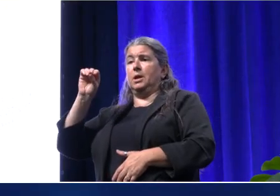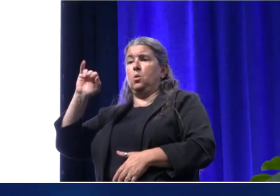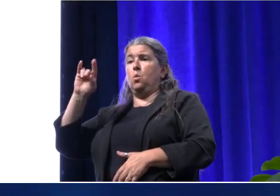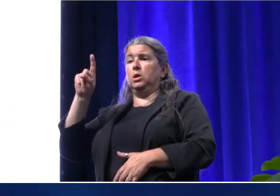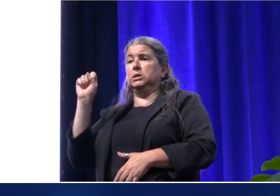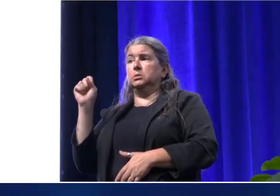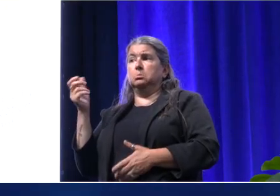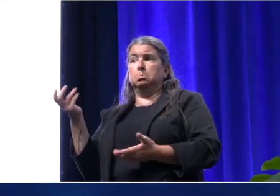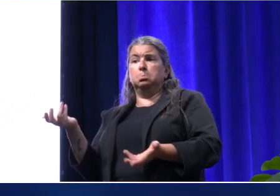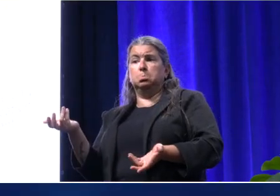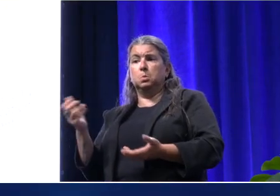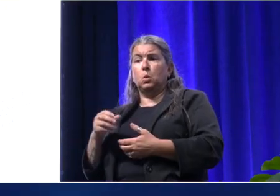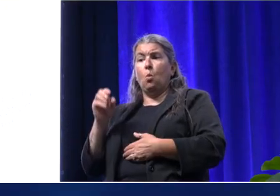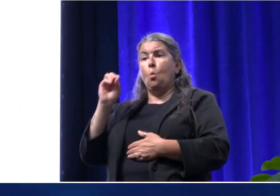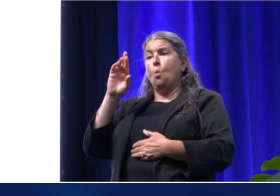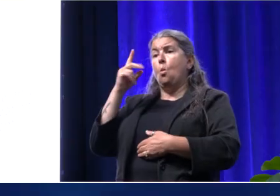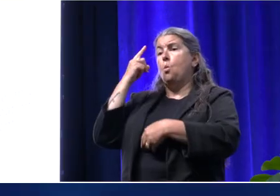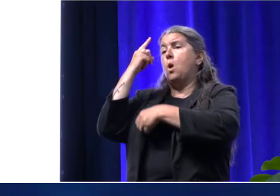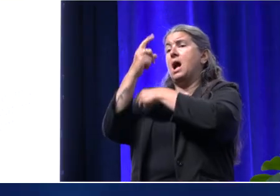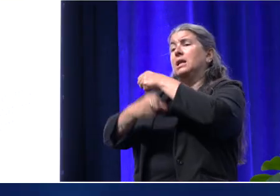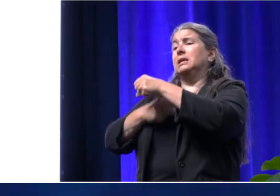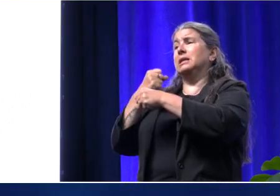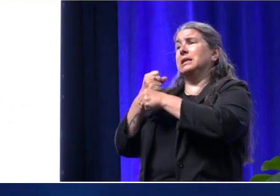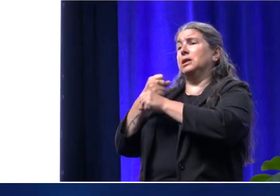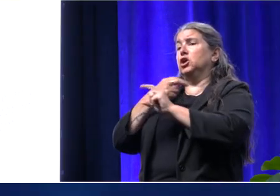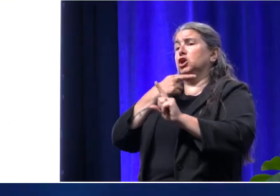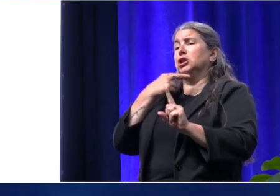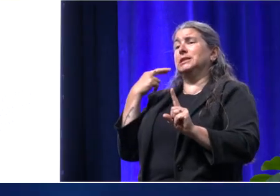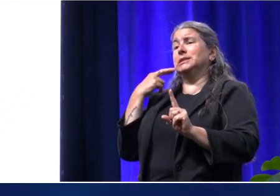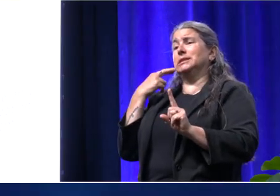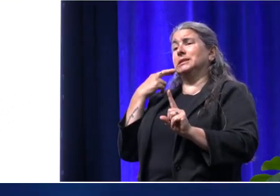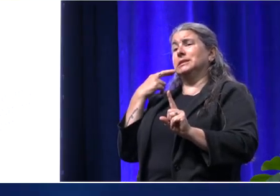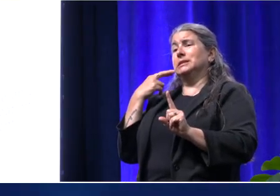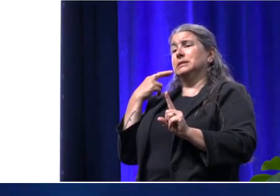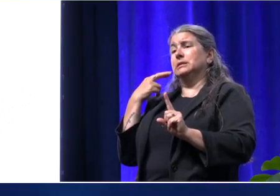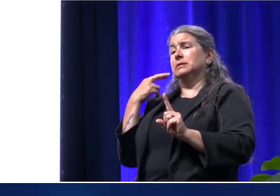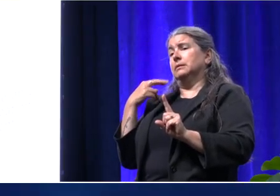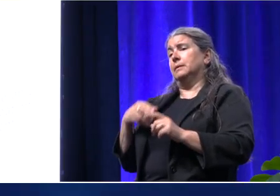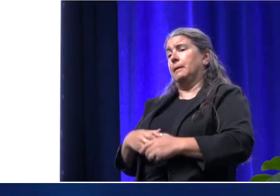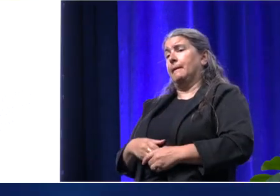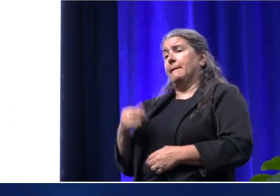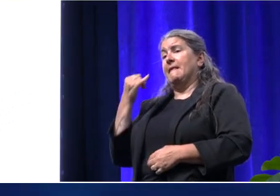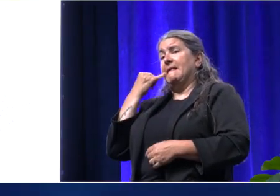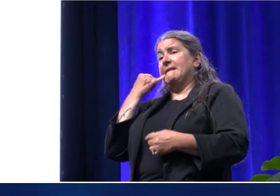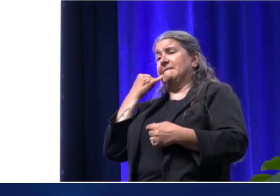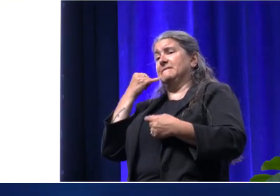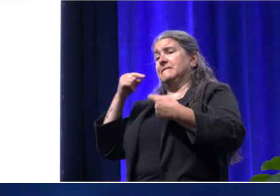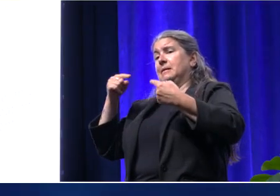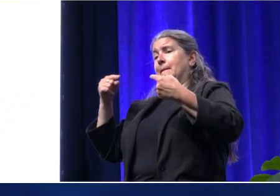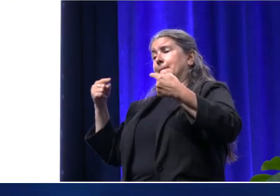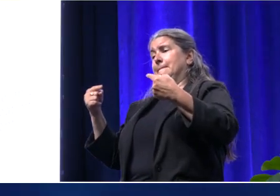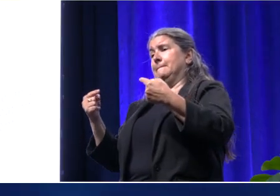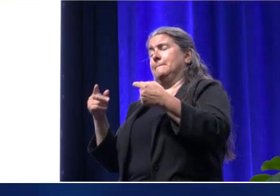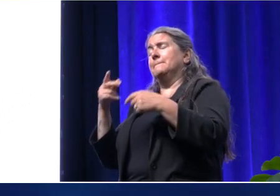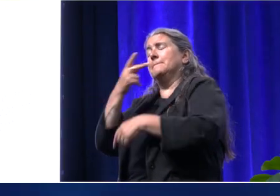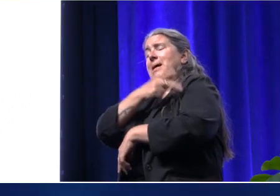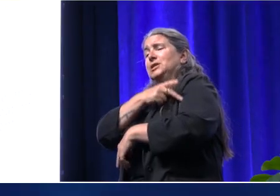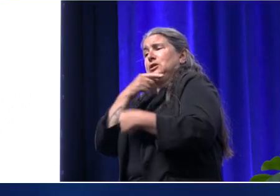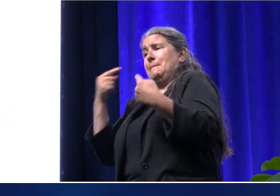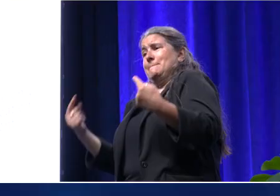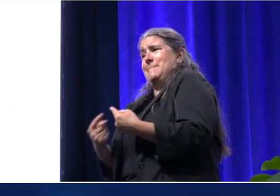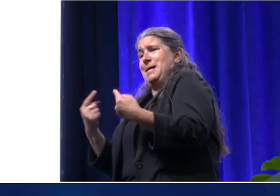1-year risk if you're a pain patient of dying from a drug overdose? Where does that fit on this, right? It's over here.